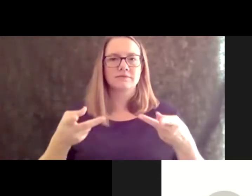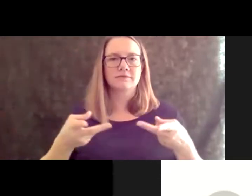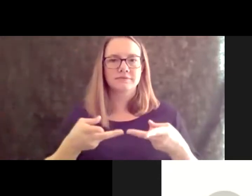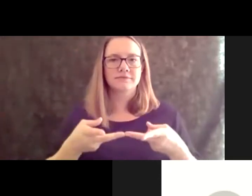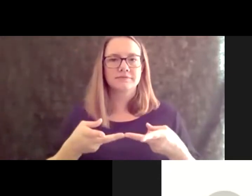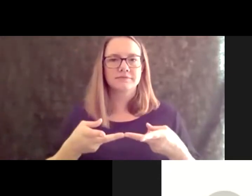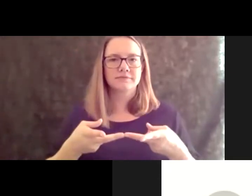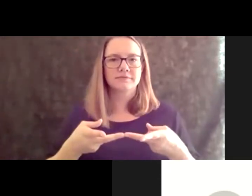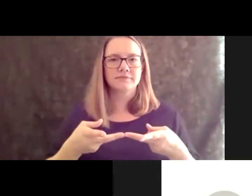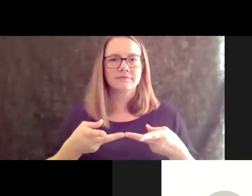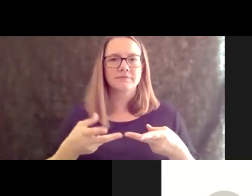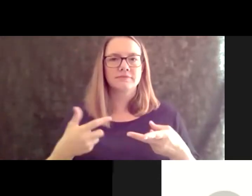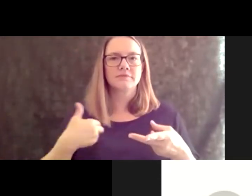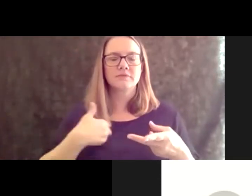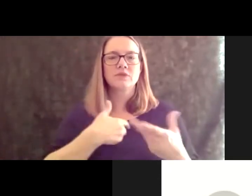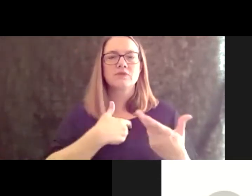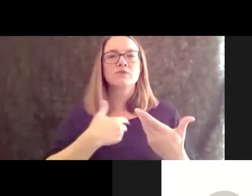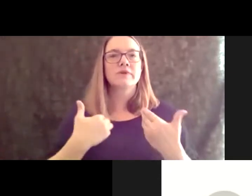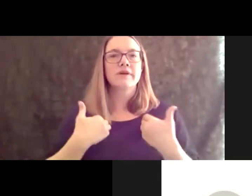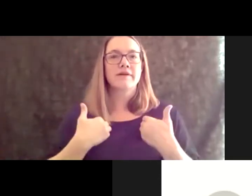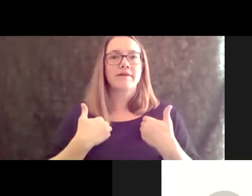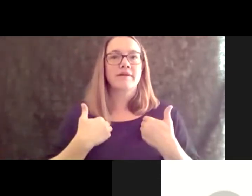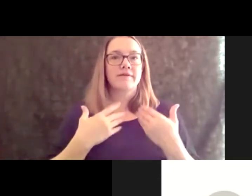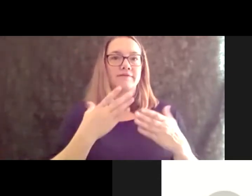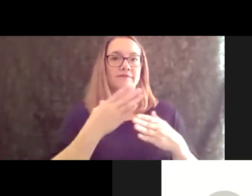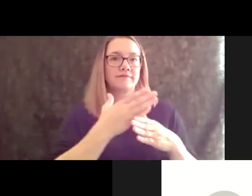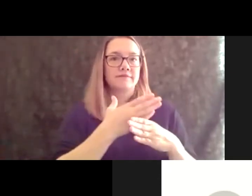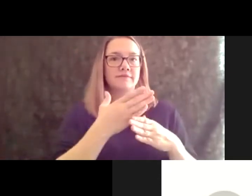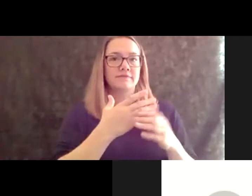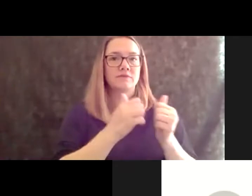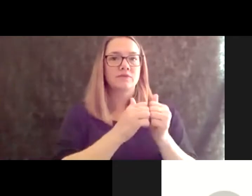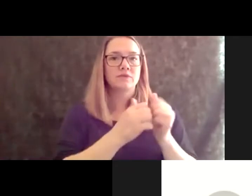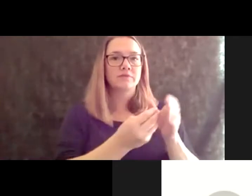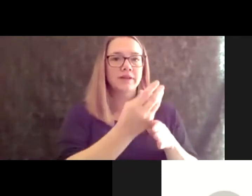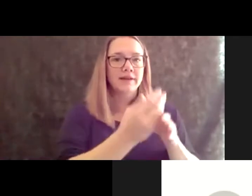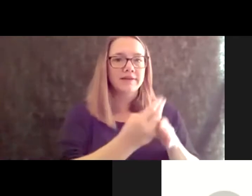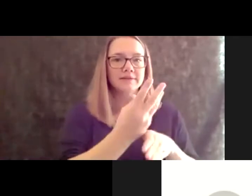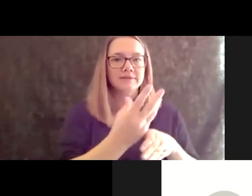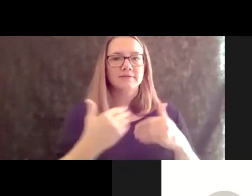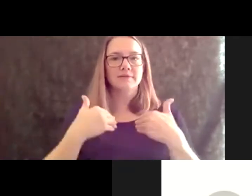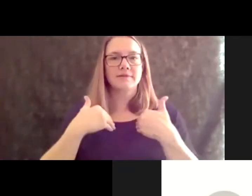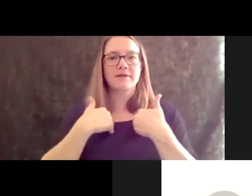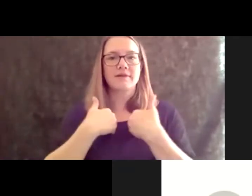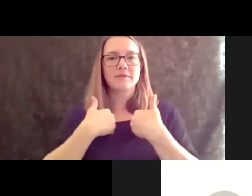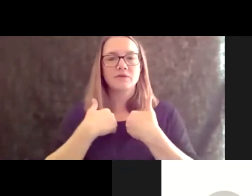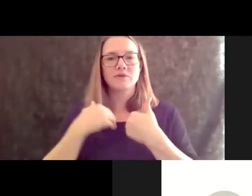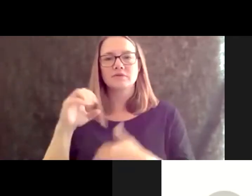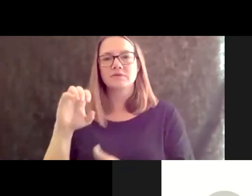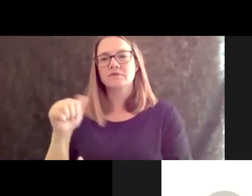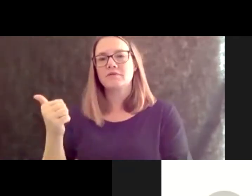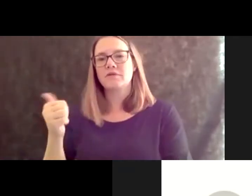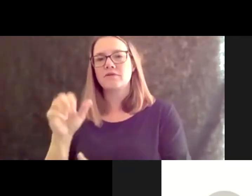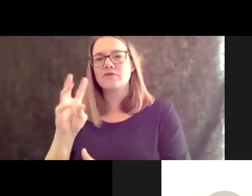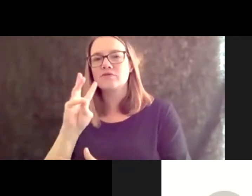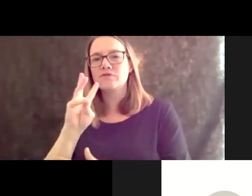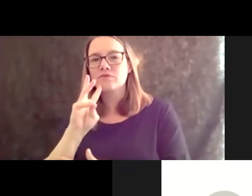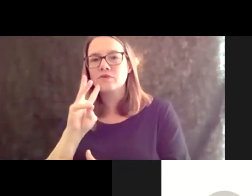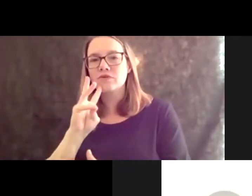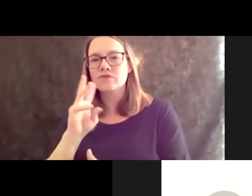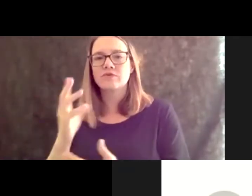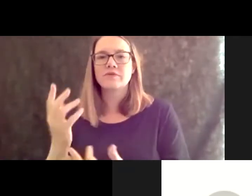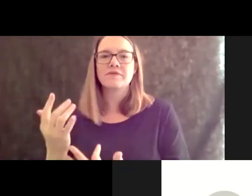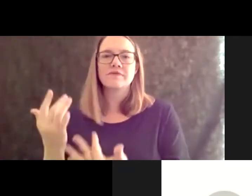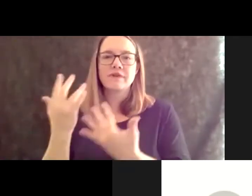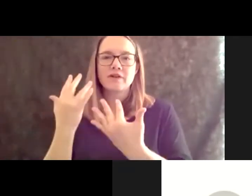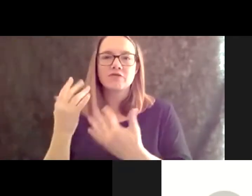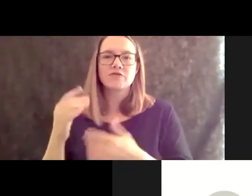share with other plants, animals, the elements, water, fire, earth.